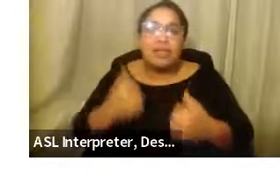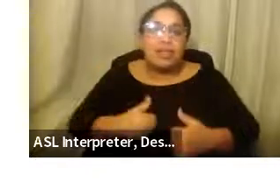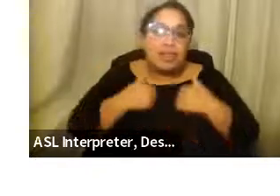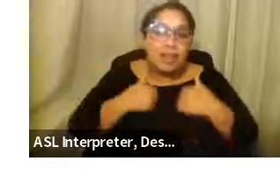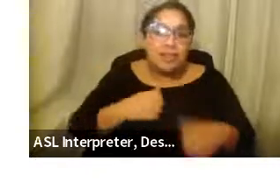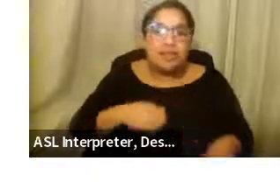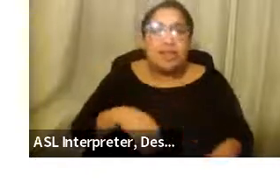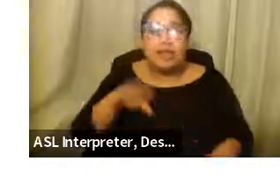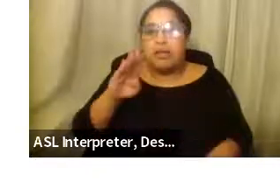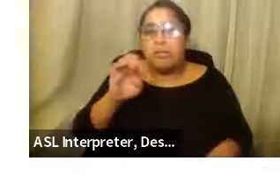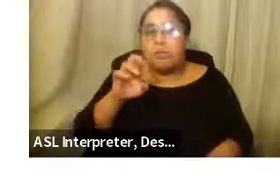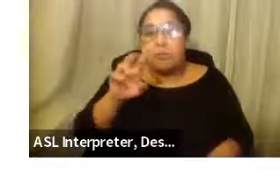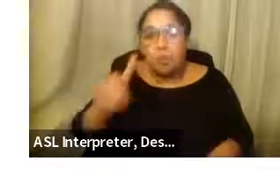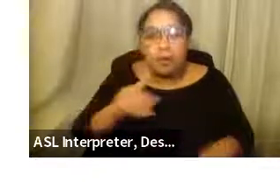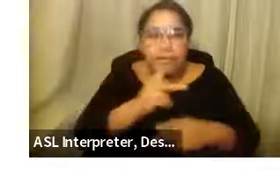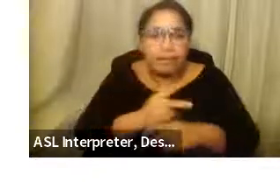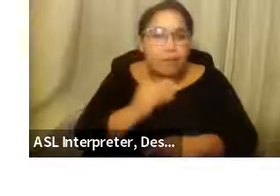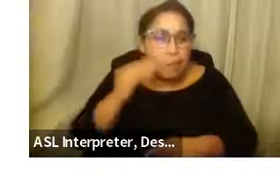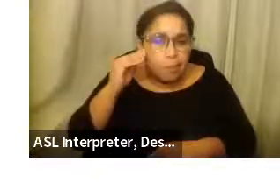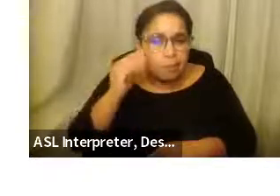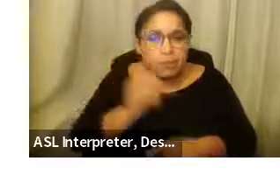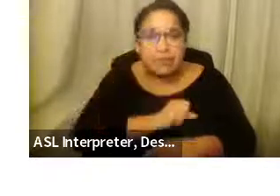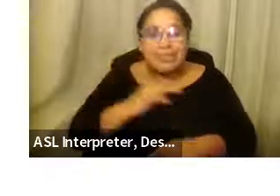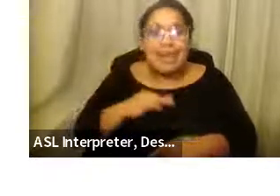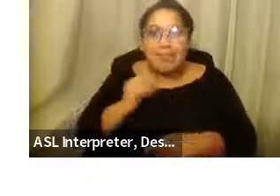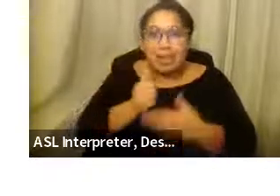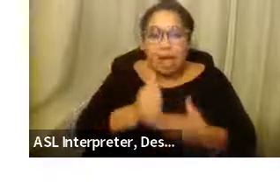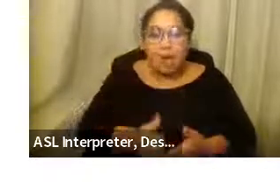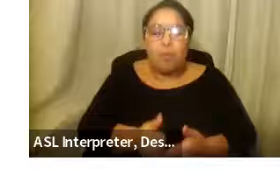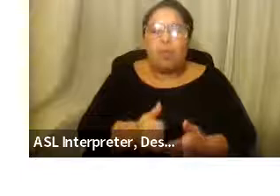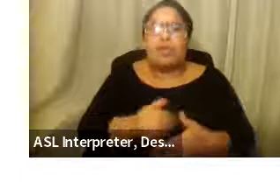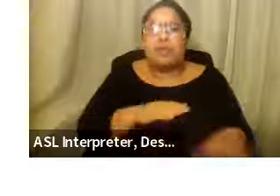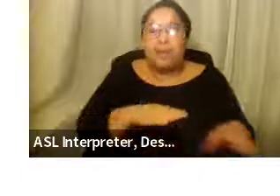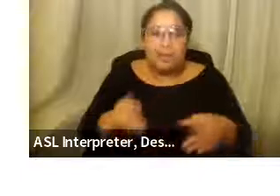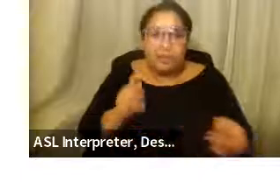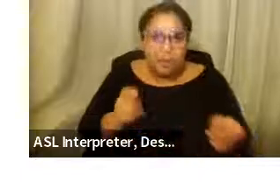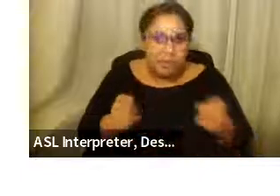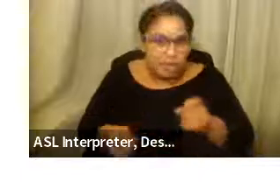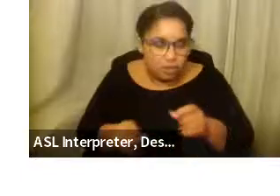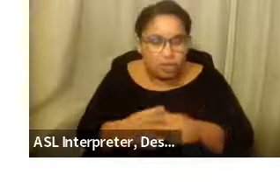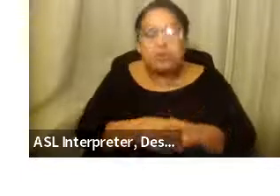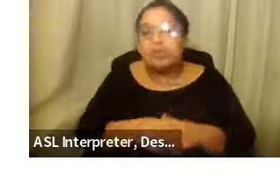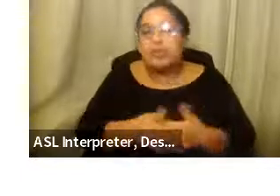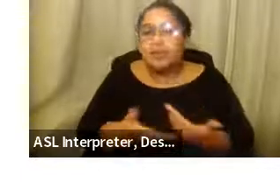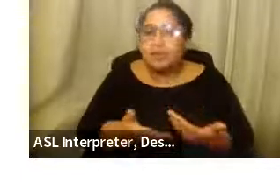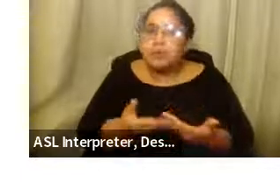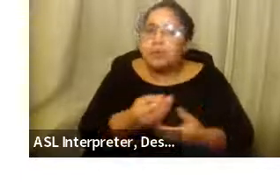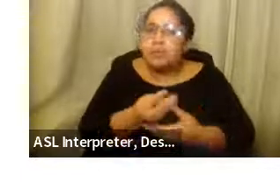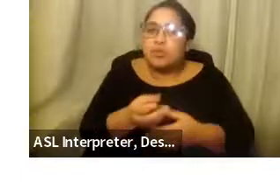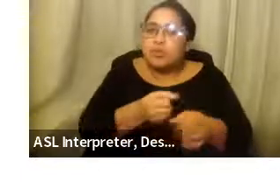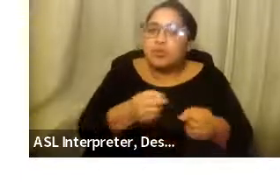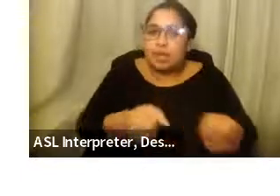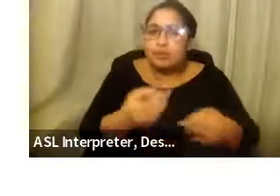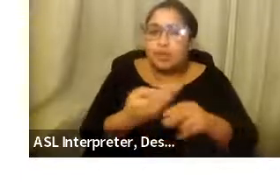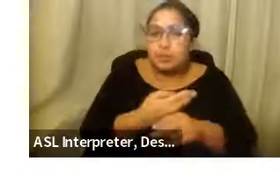care home, the staff there, to help with some behavior modification. So yeah, so those are some of the strategies that we employ